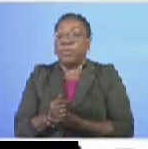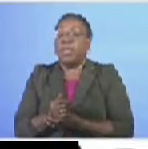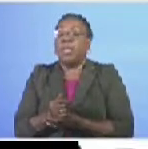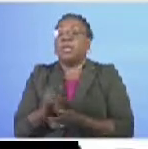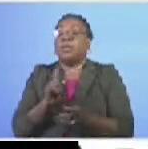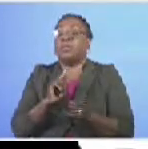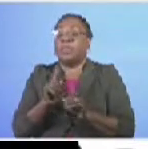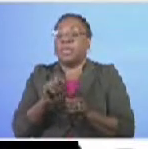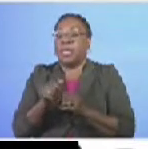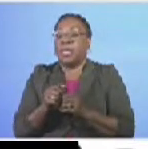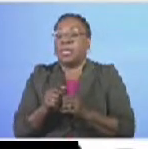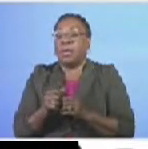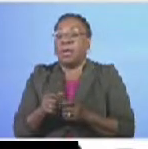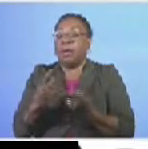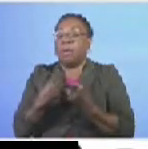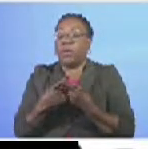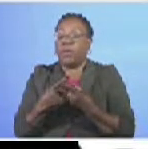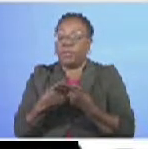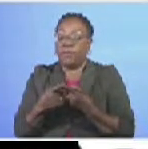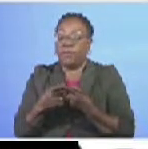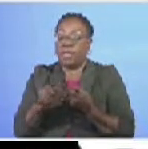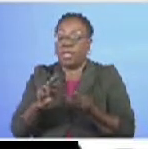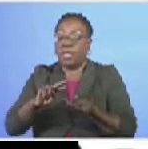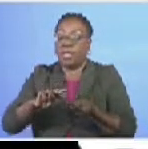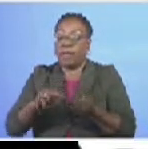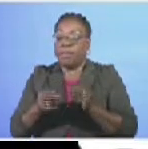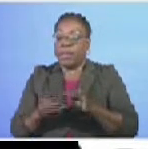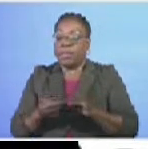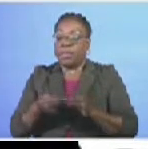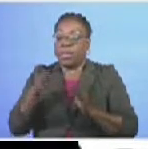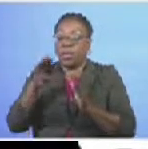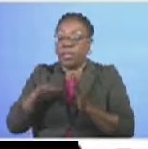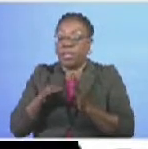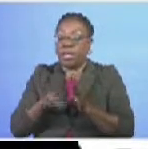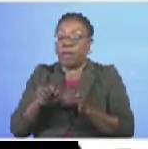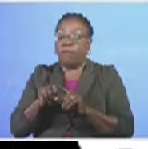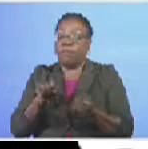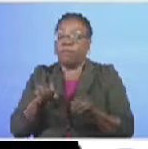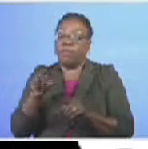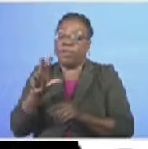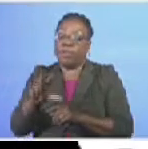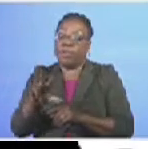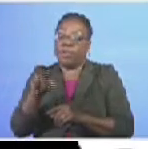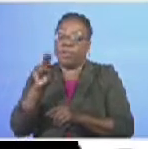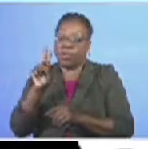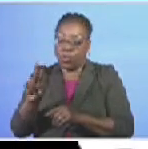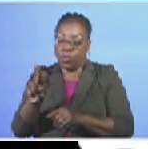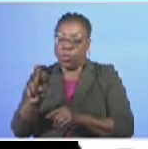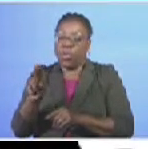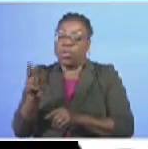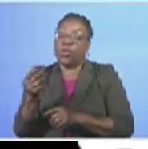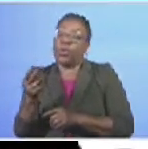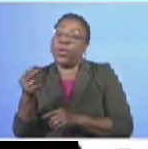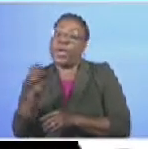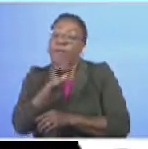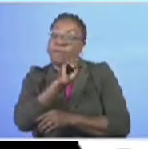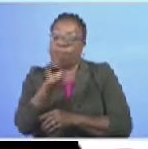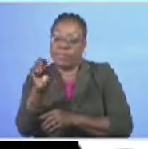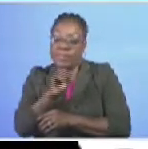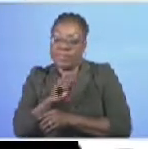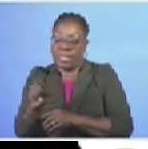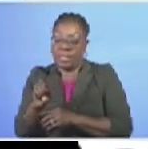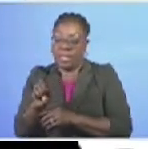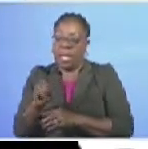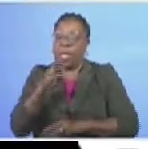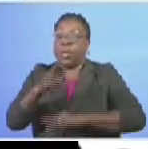also confirmed the positivity rate over the past 2 weeks decreased from 32 to 12%. The World Health Organization